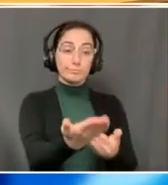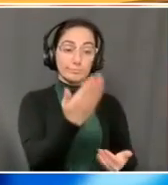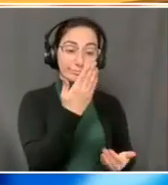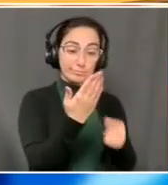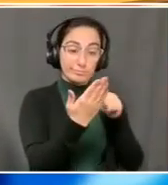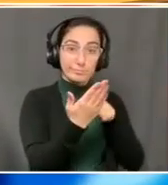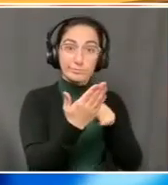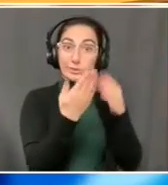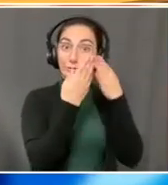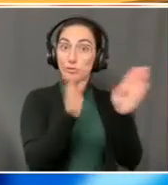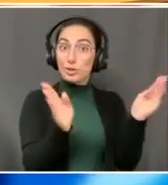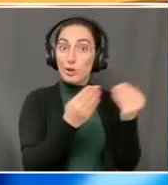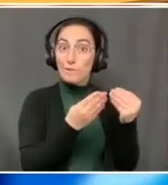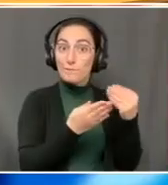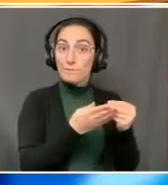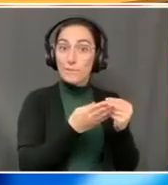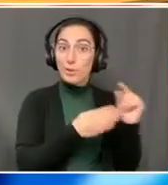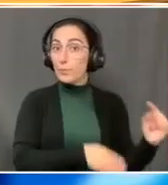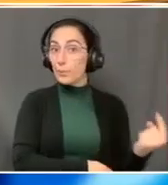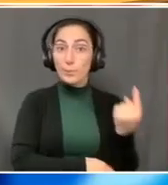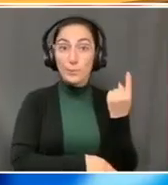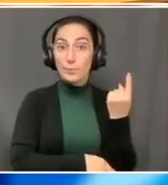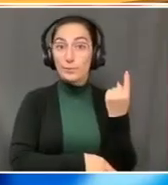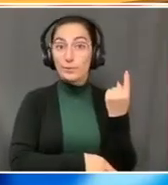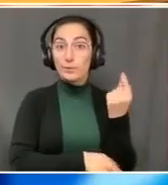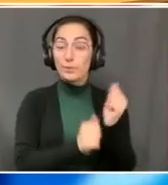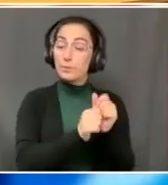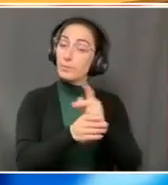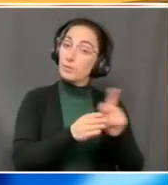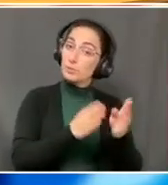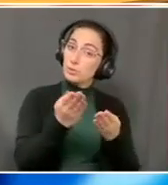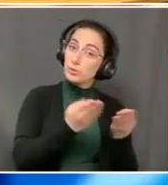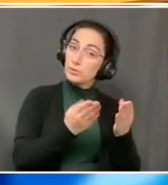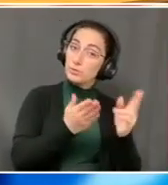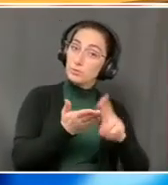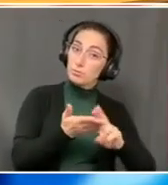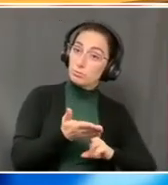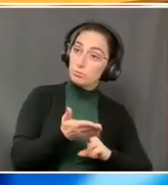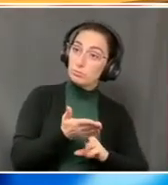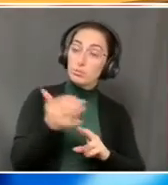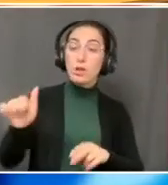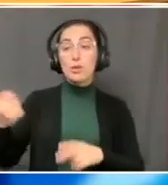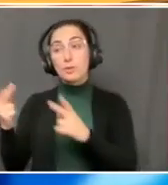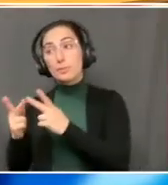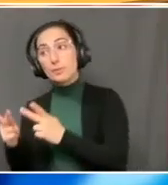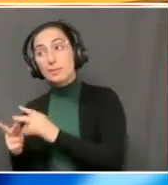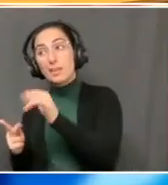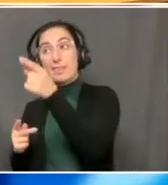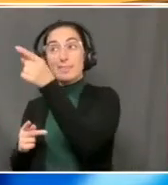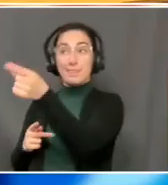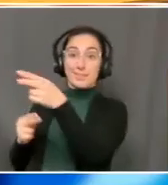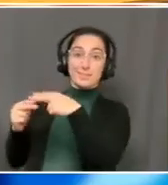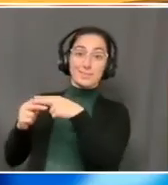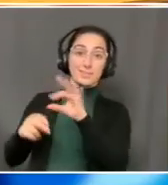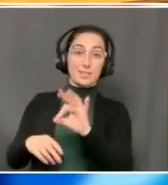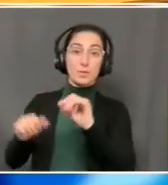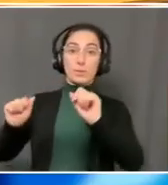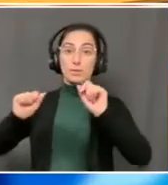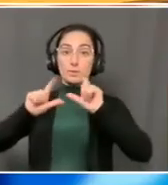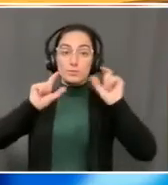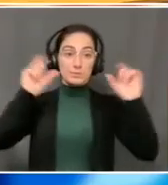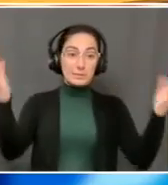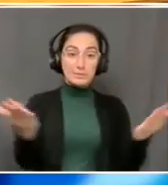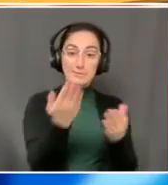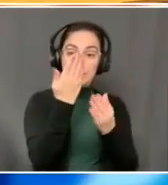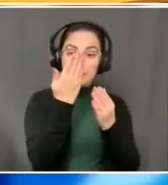general fund only within professional services contracts. In other cases, like here on slide 9, we're zooming out for all non-labor, but